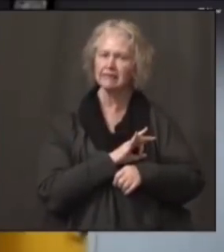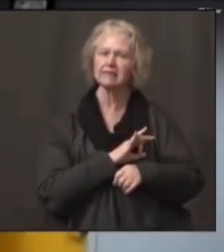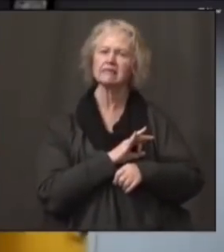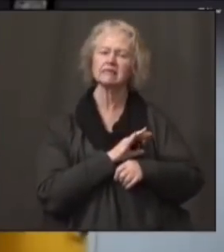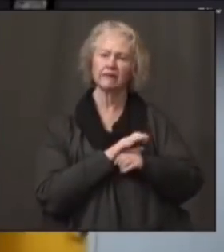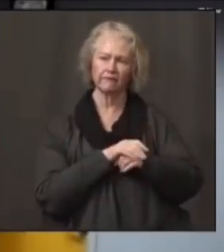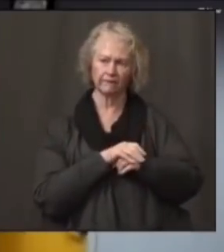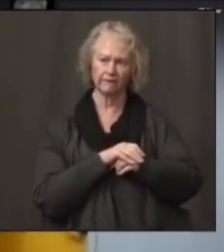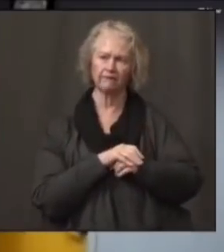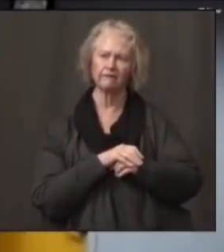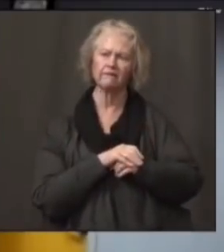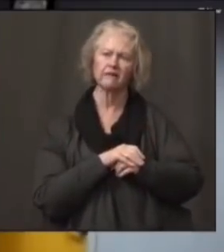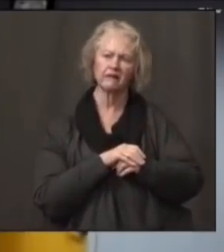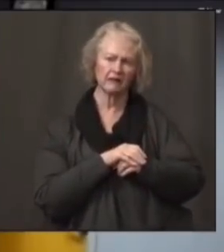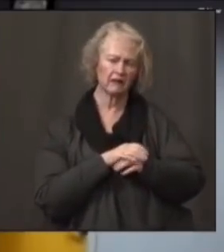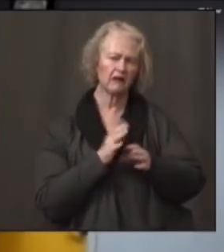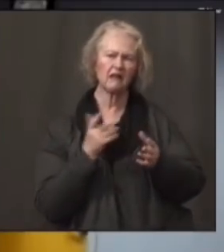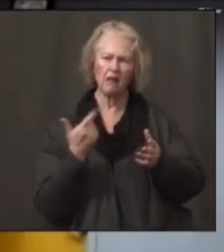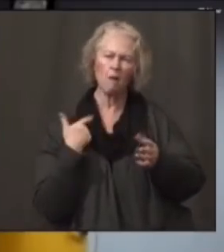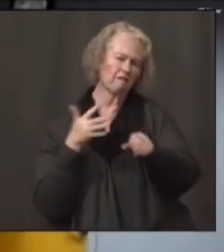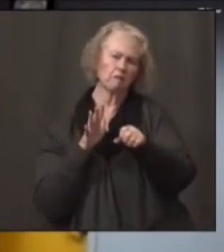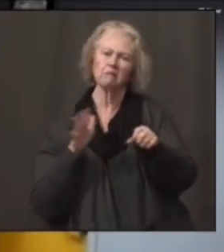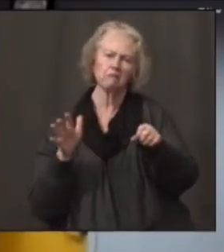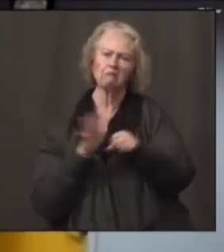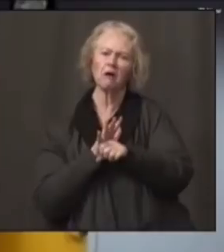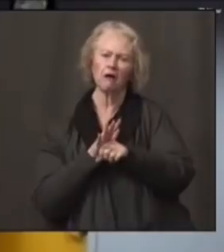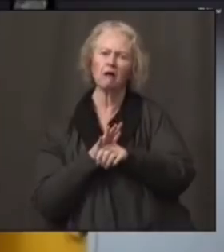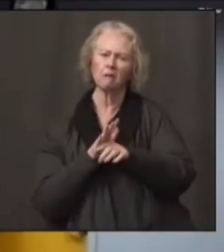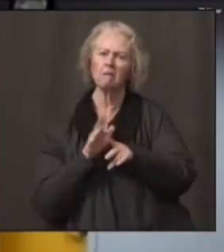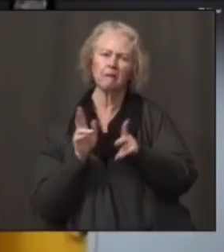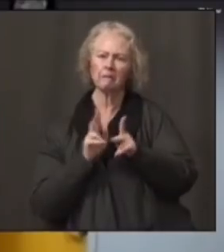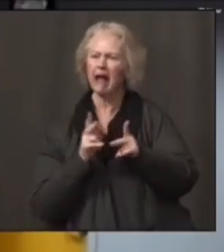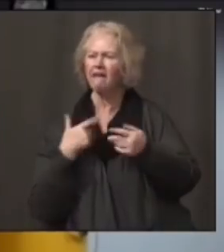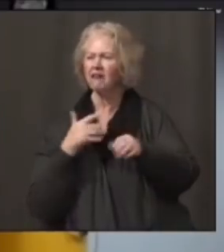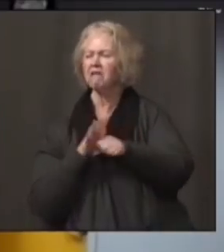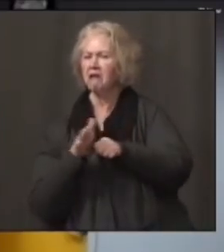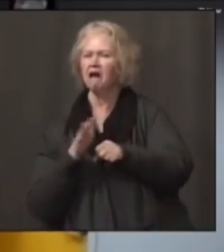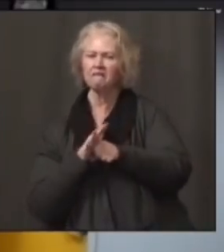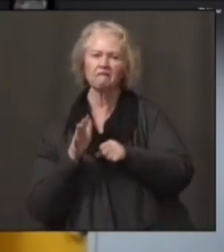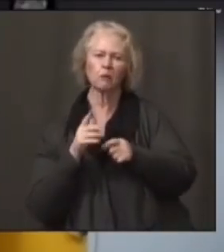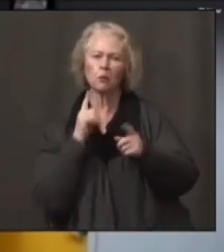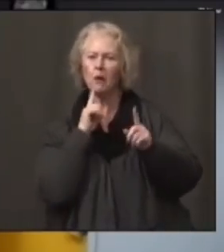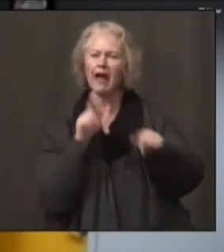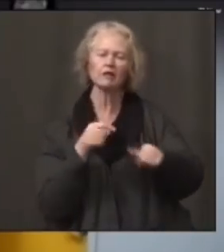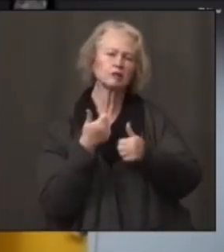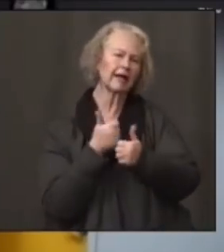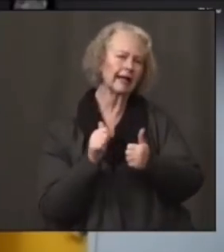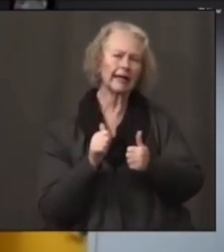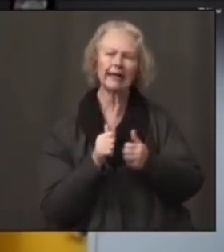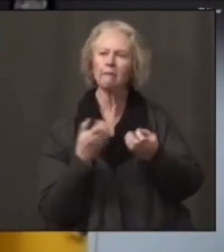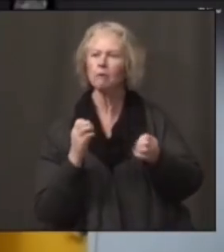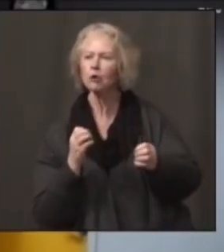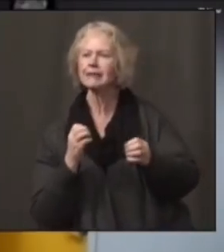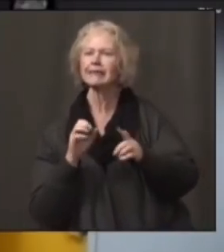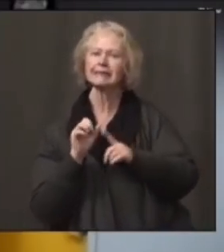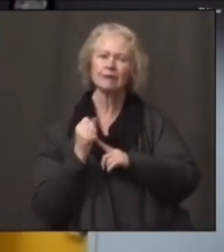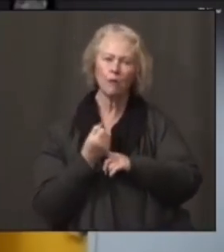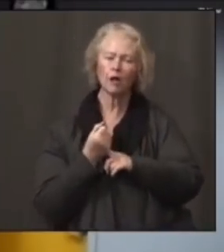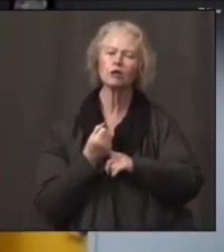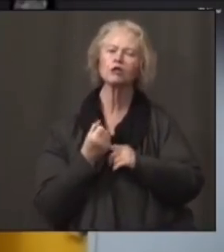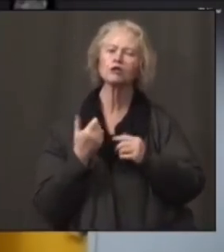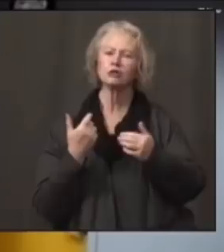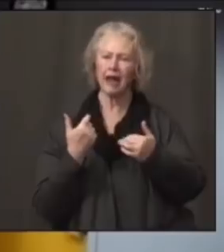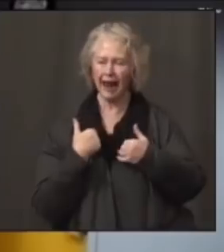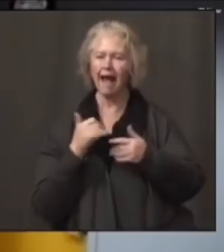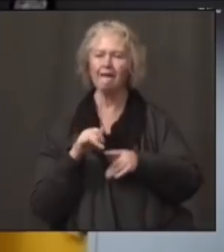me that they'll have adequate manpower to address any emergency situations, and along with the special teams, they'll also